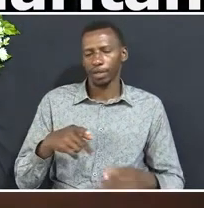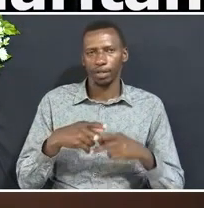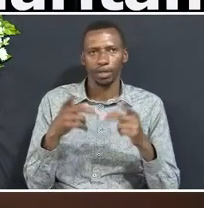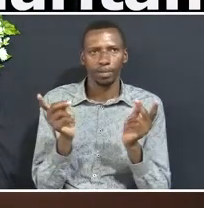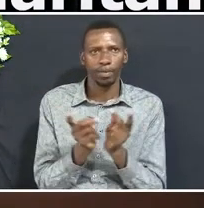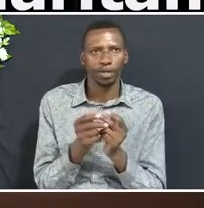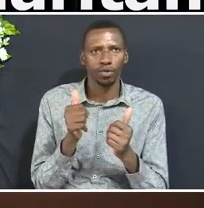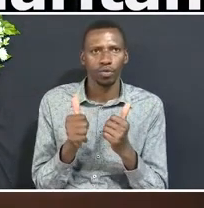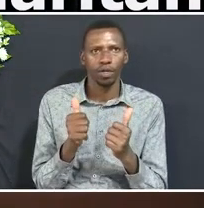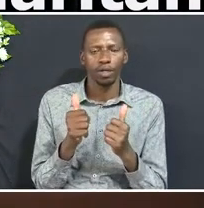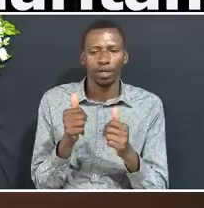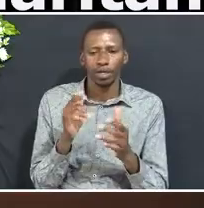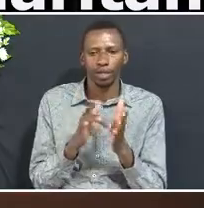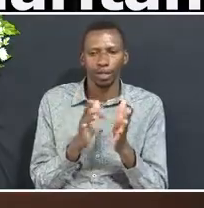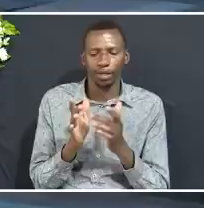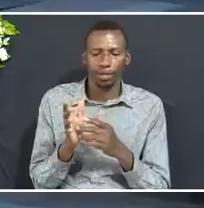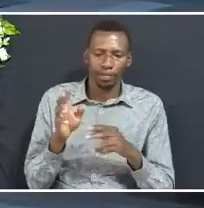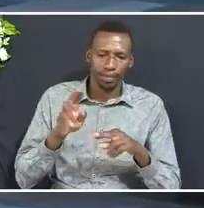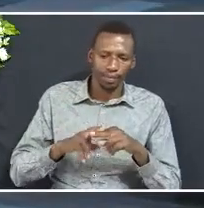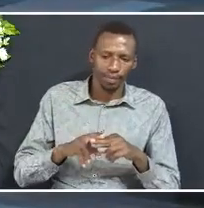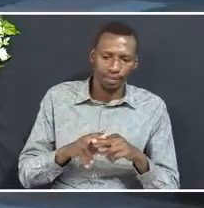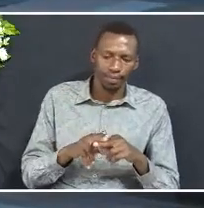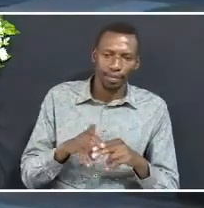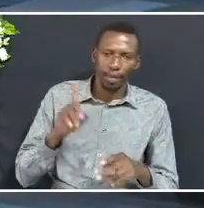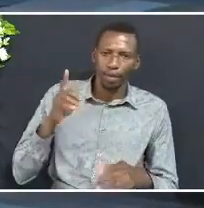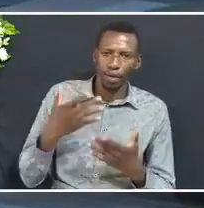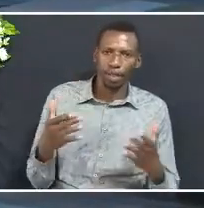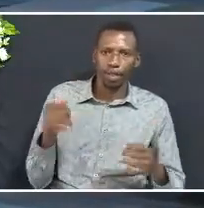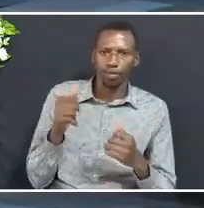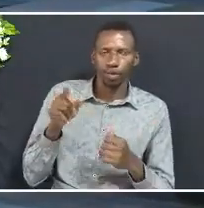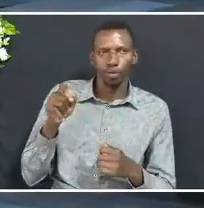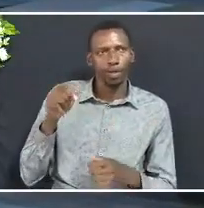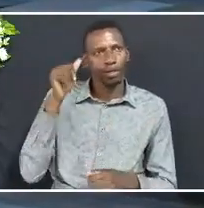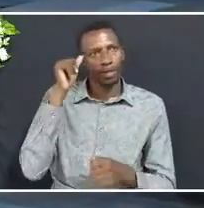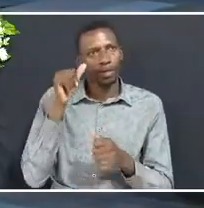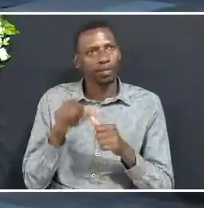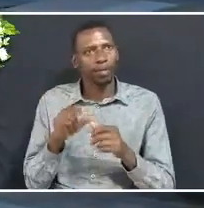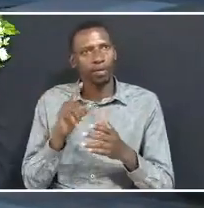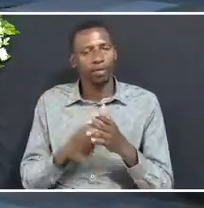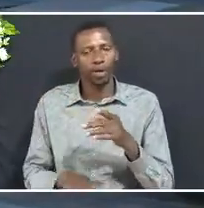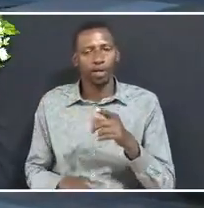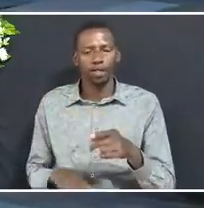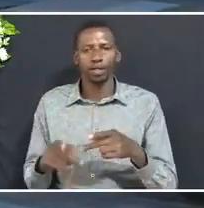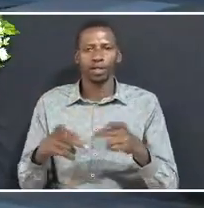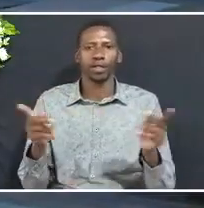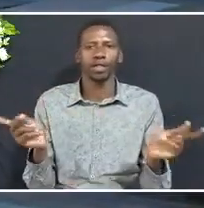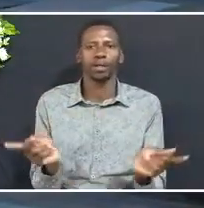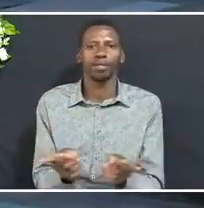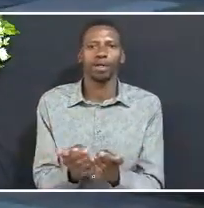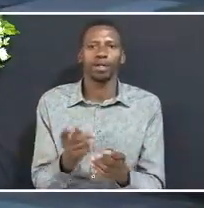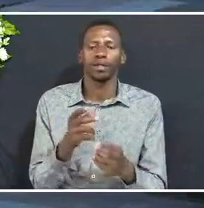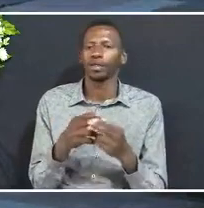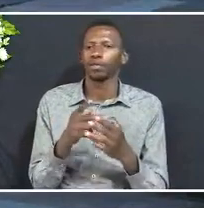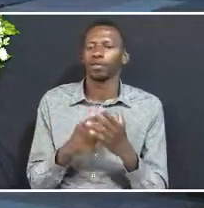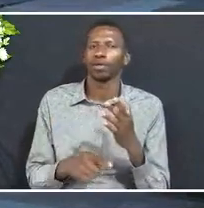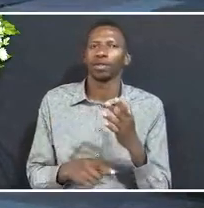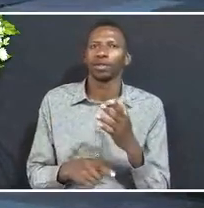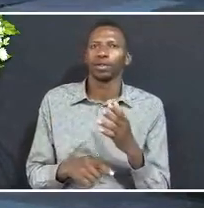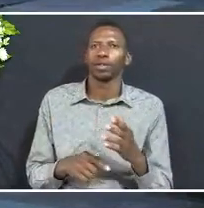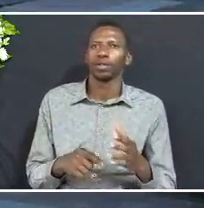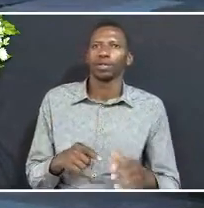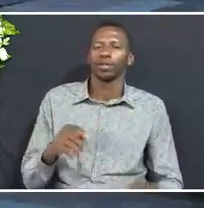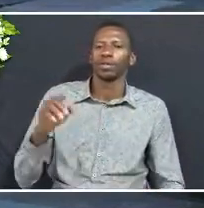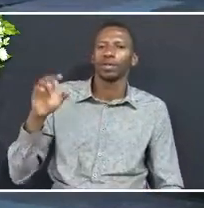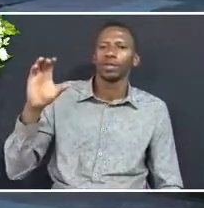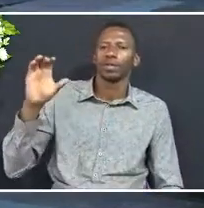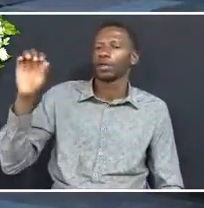we need to highlight and remember, in this place that Jesus sat, it was a place called Shechem.